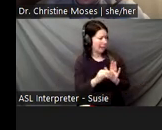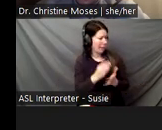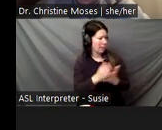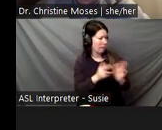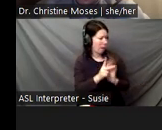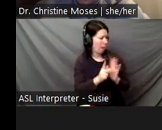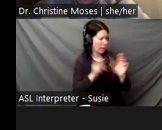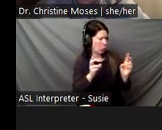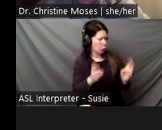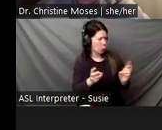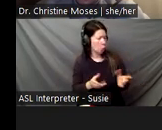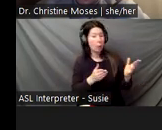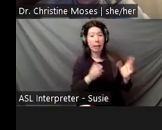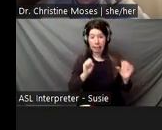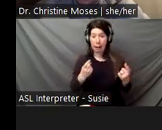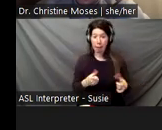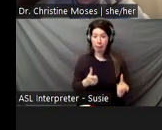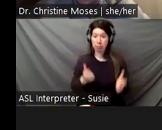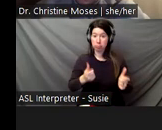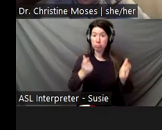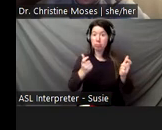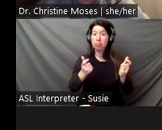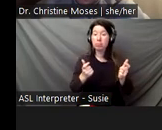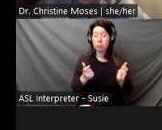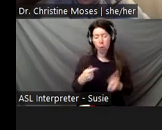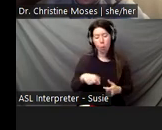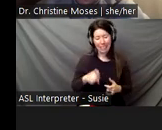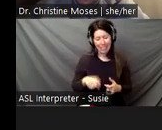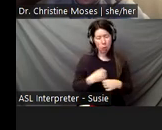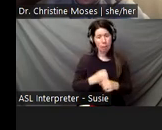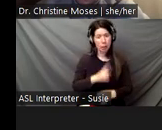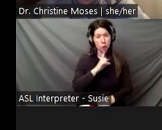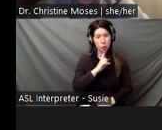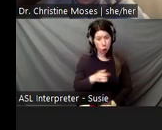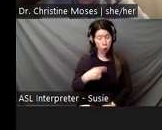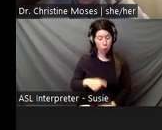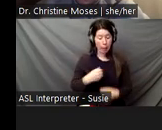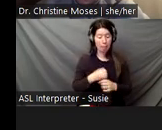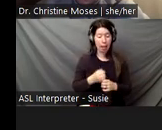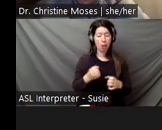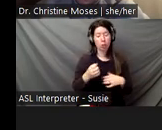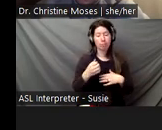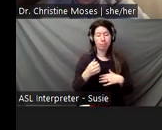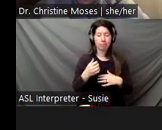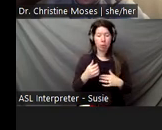it can be immediate. And so we need to make sure that we make room for that